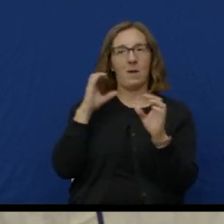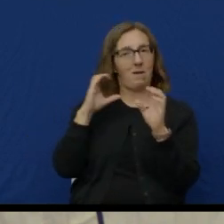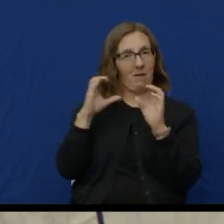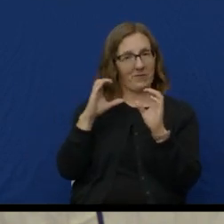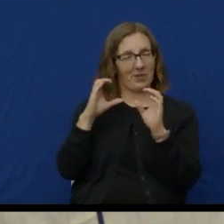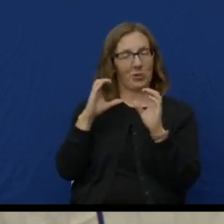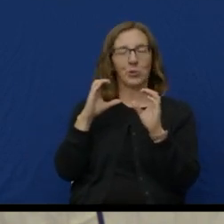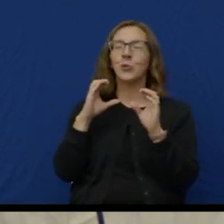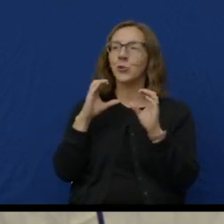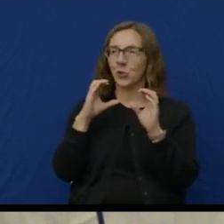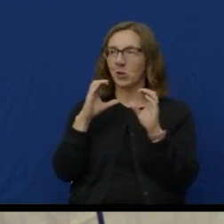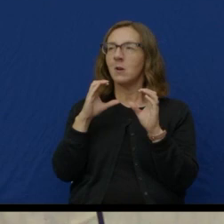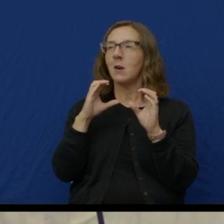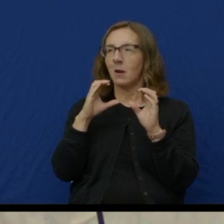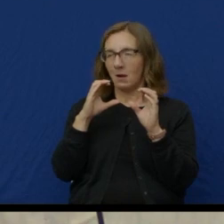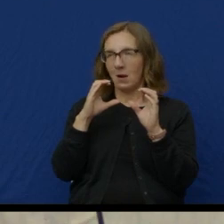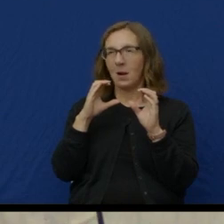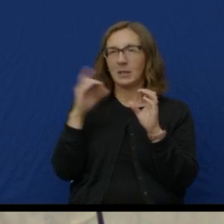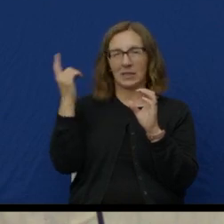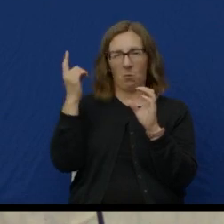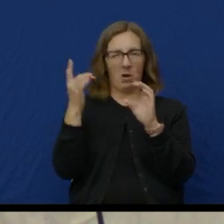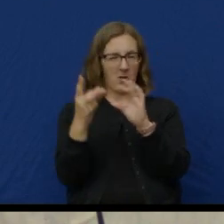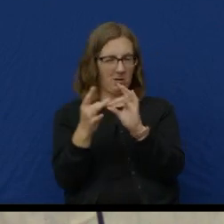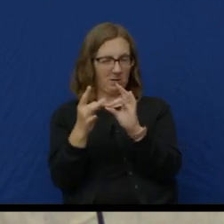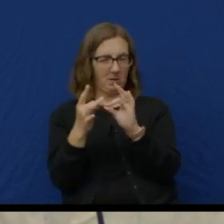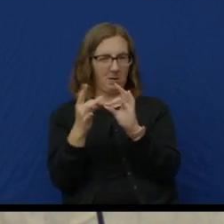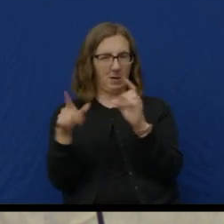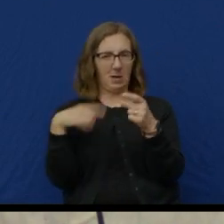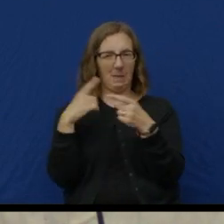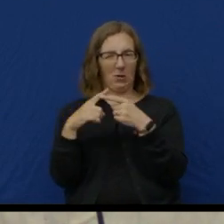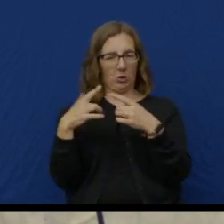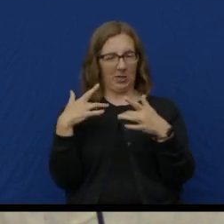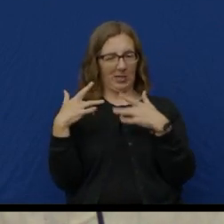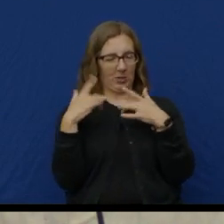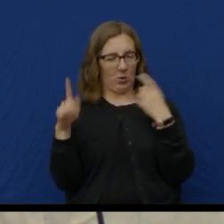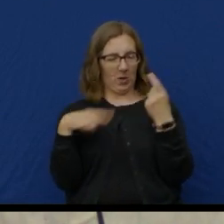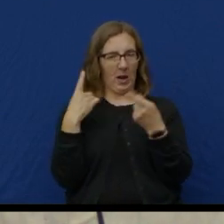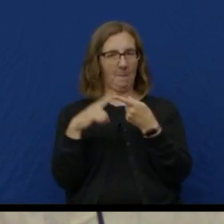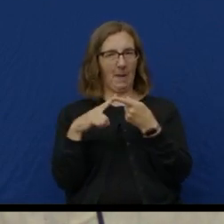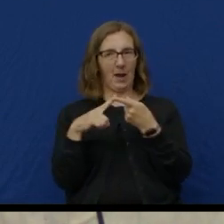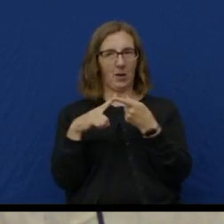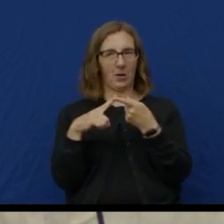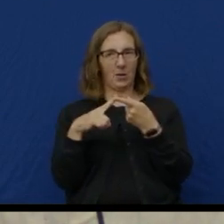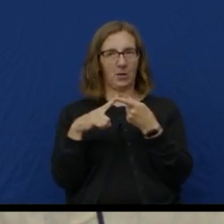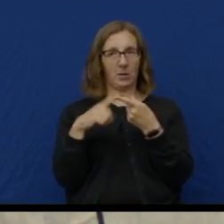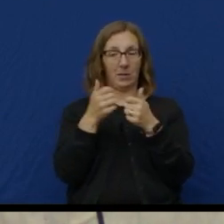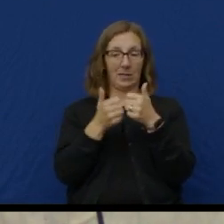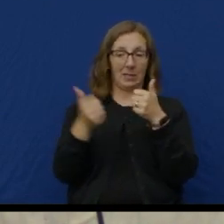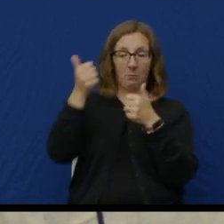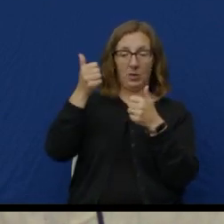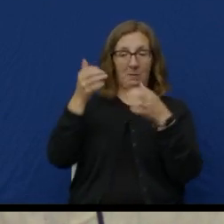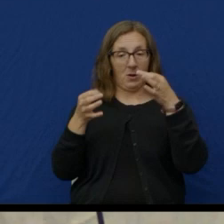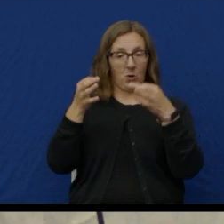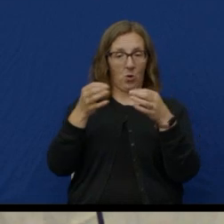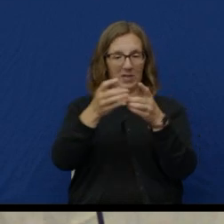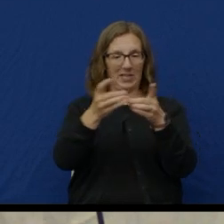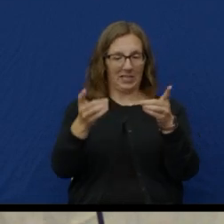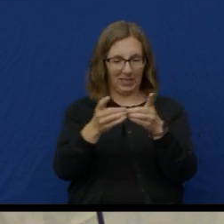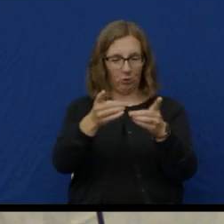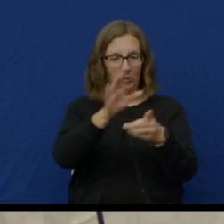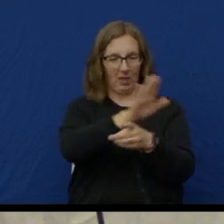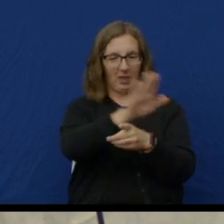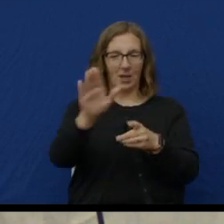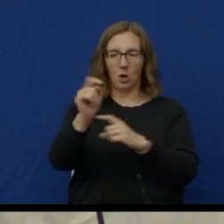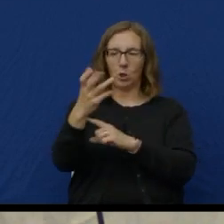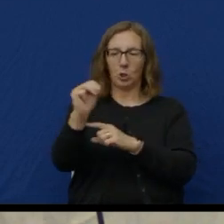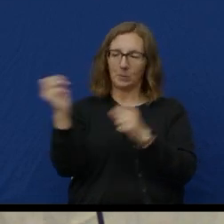conversations, it was mentioned that there's some concern about the Supreme Court districts all having terms that expire at the